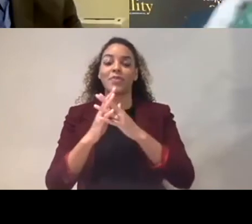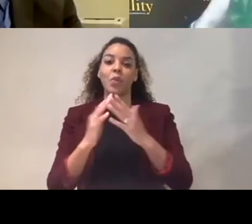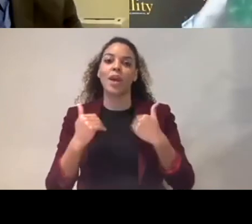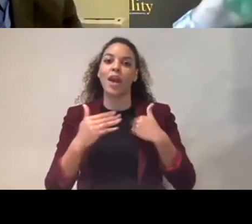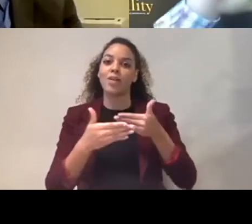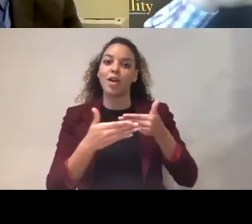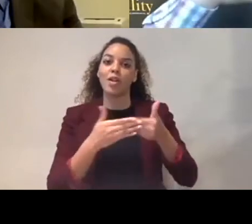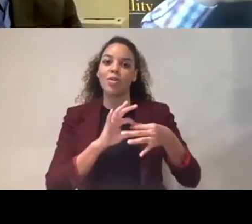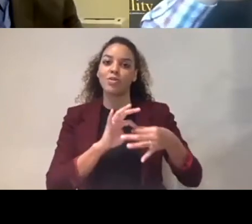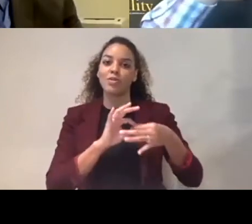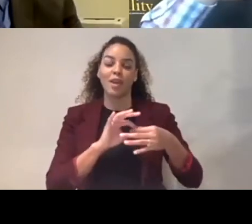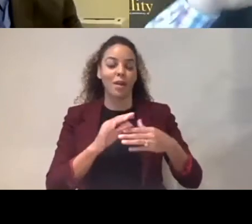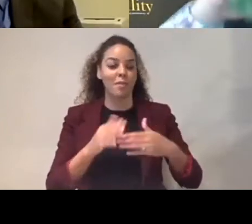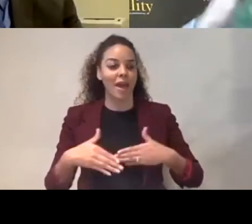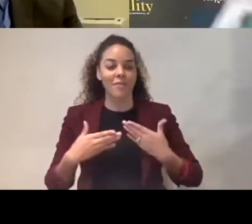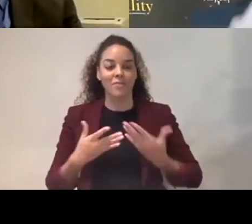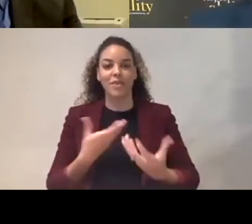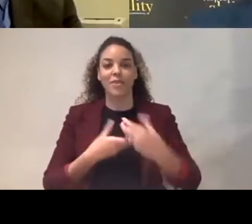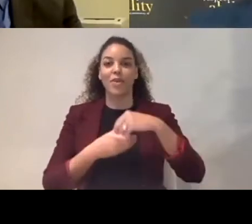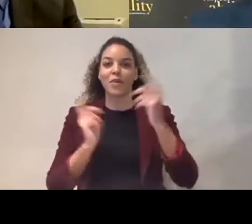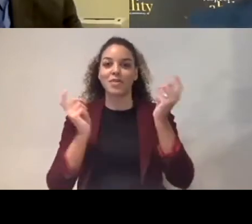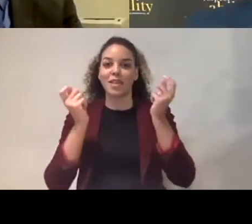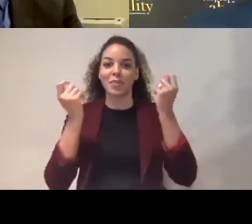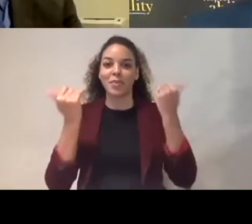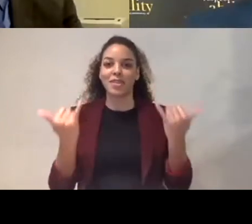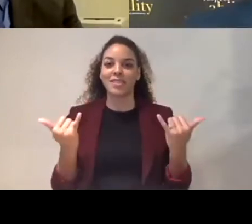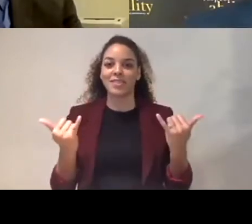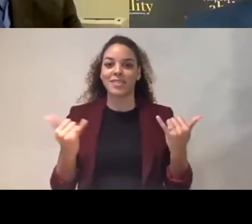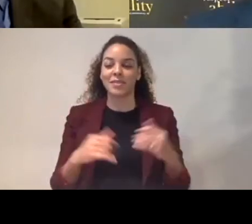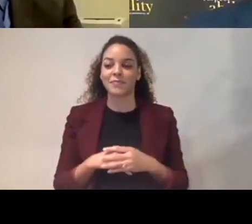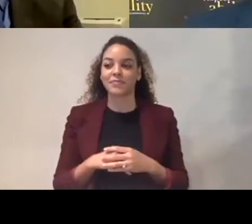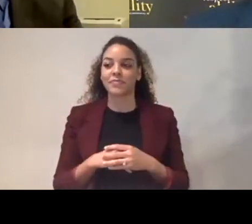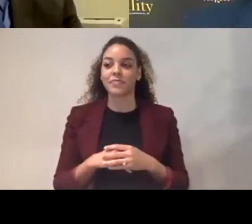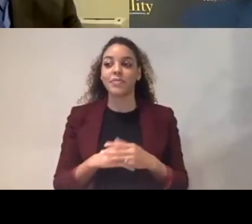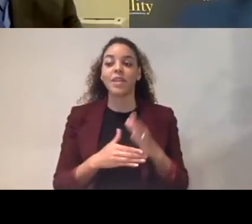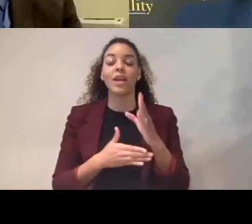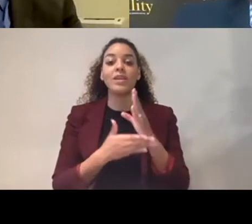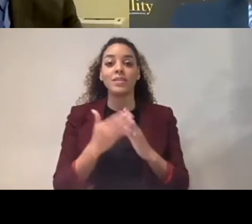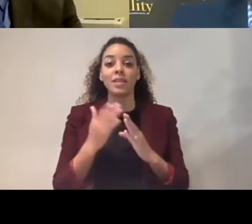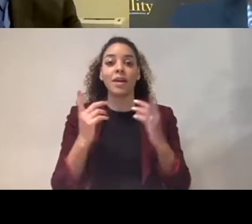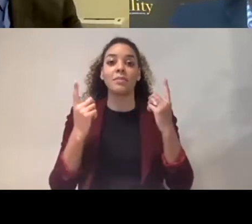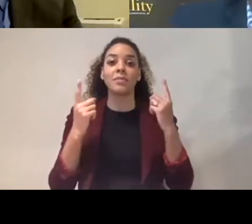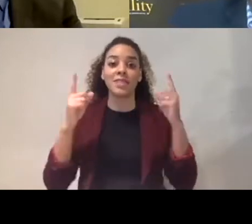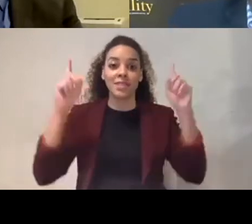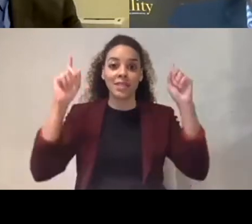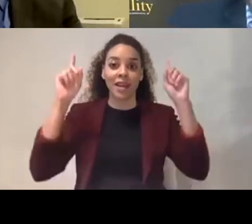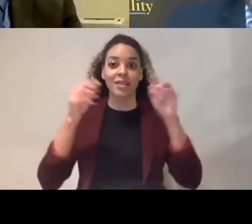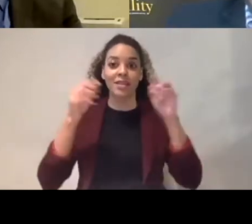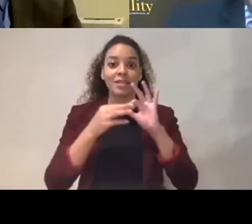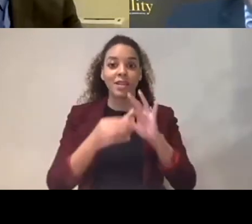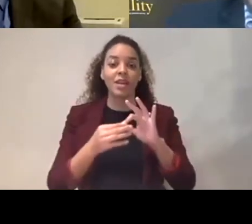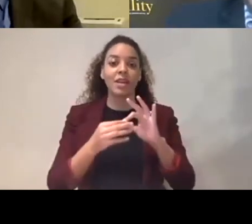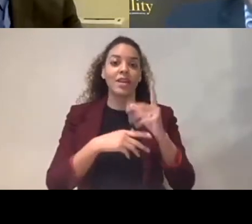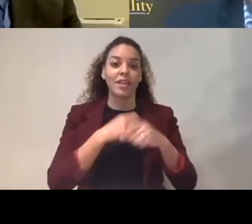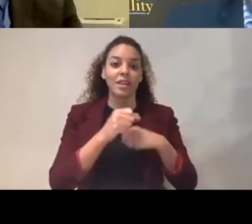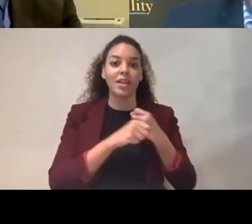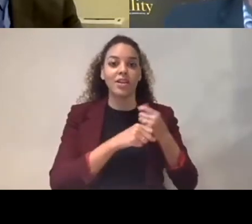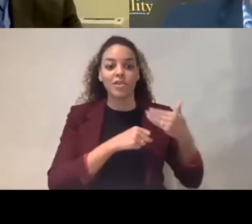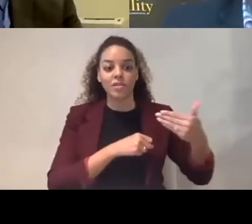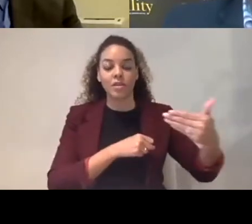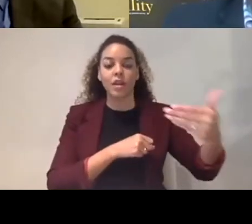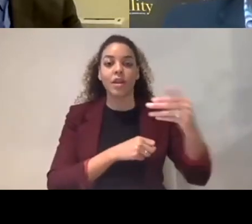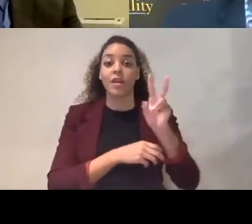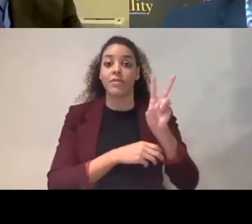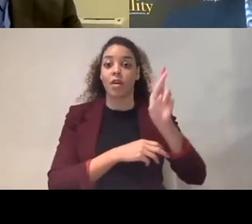the celebration today. So some of the successes, I think, in terms over the years, the VR programs have really